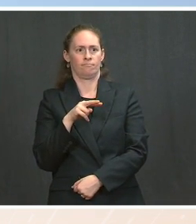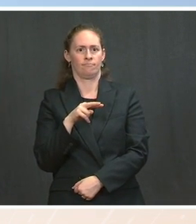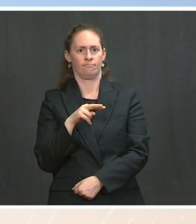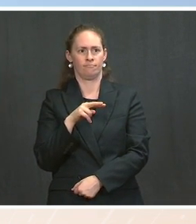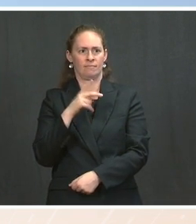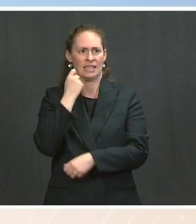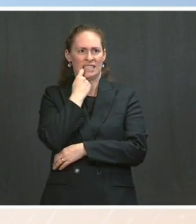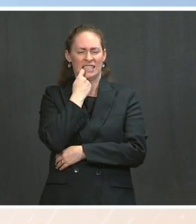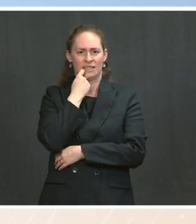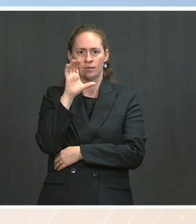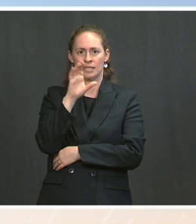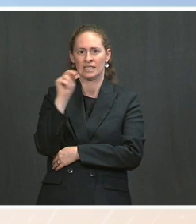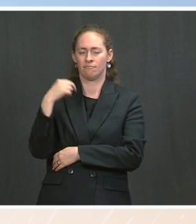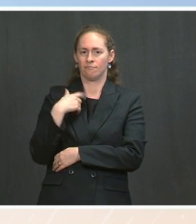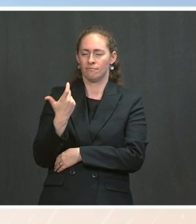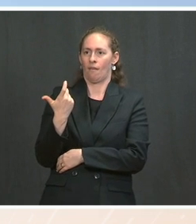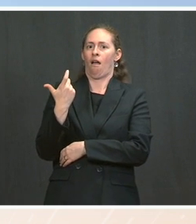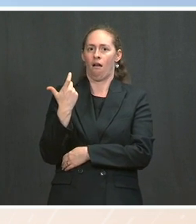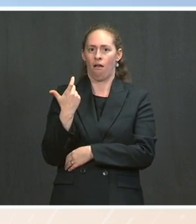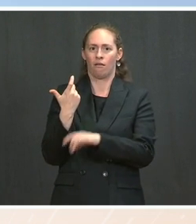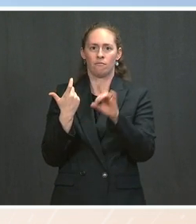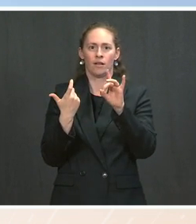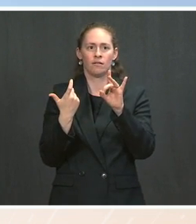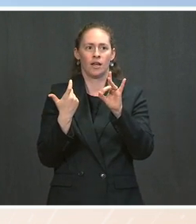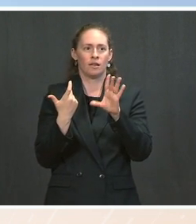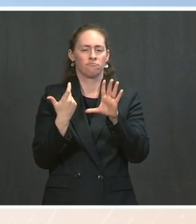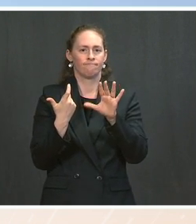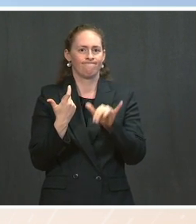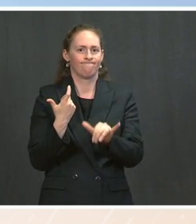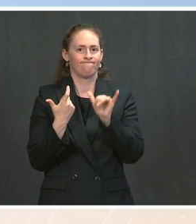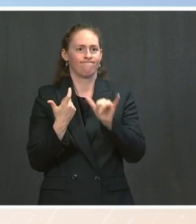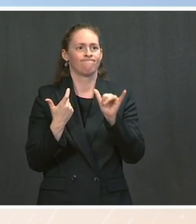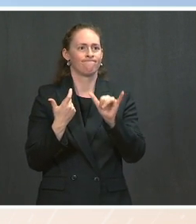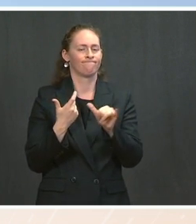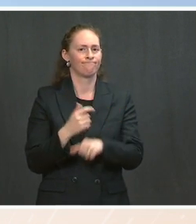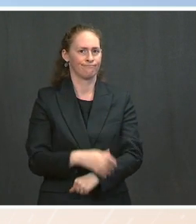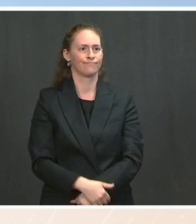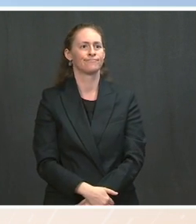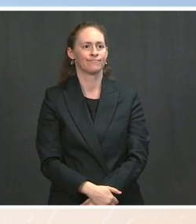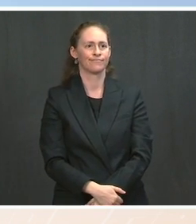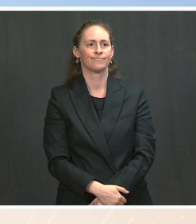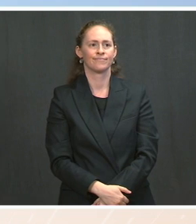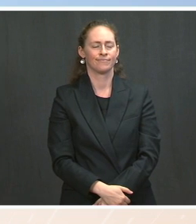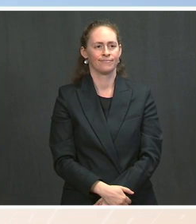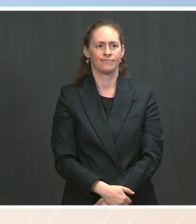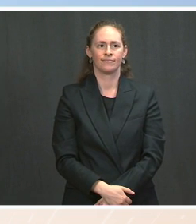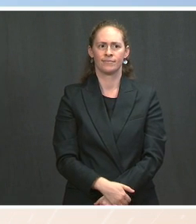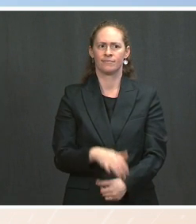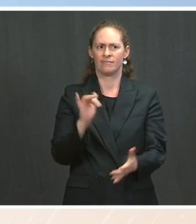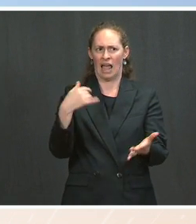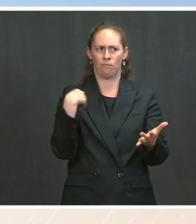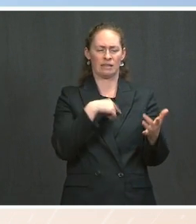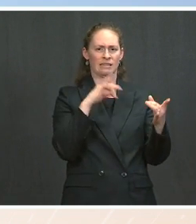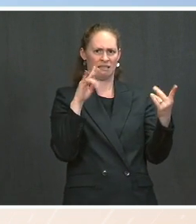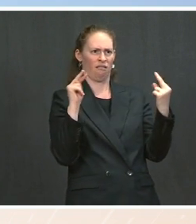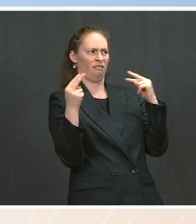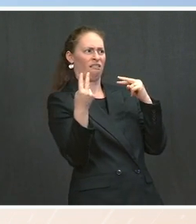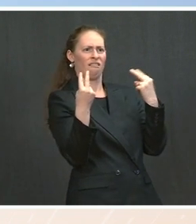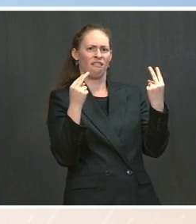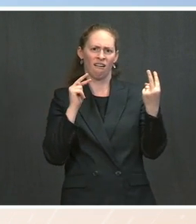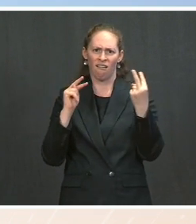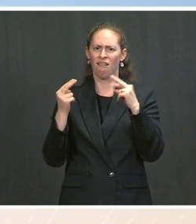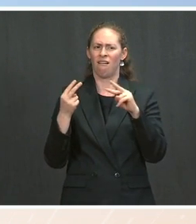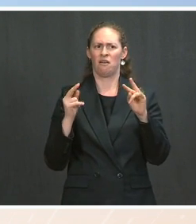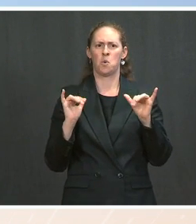I know similar sentiments have been expressed from many parts of this government. As I understand it, the records sought and the